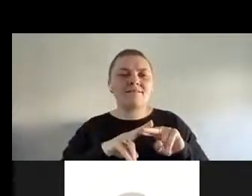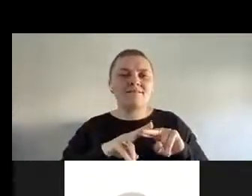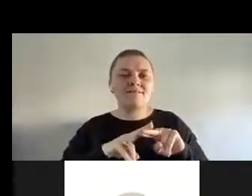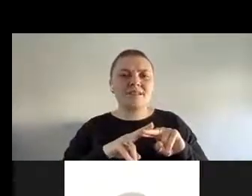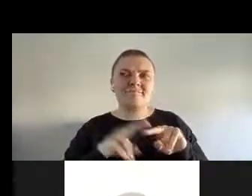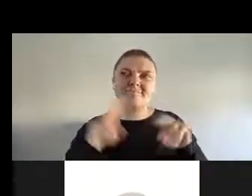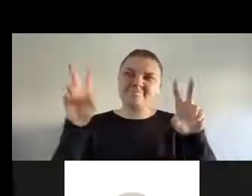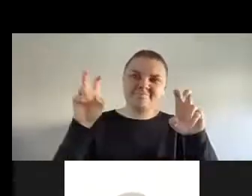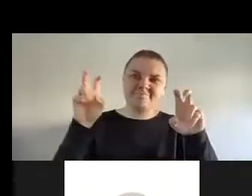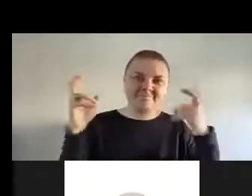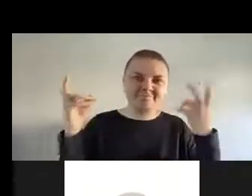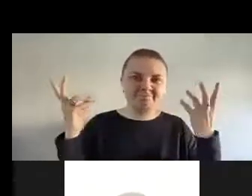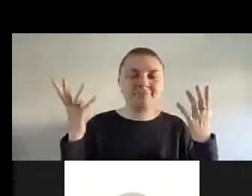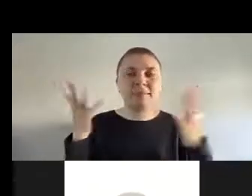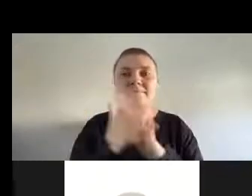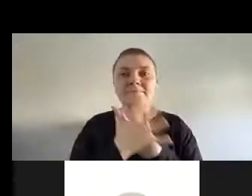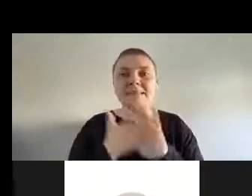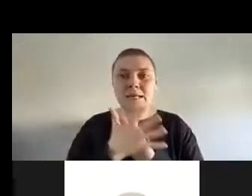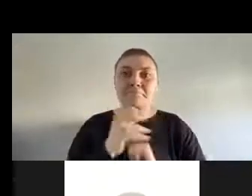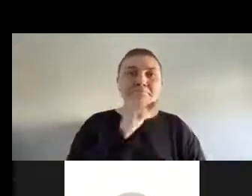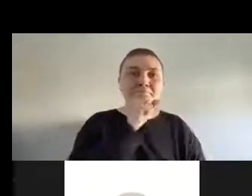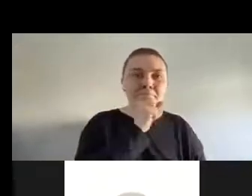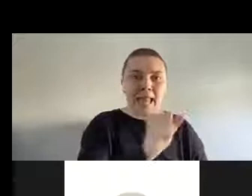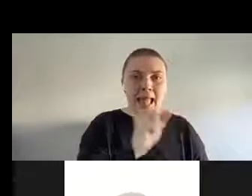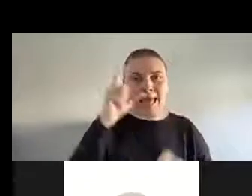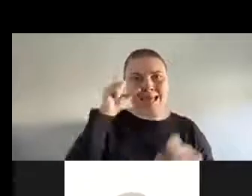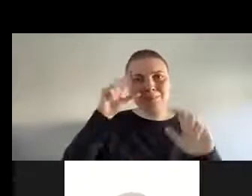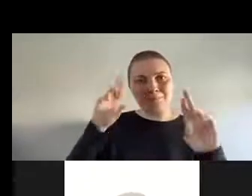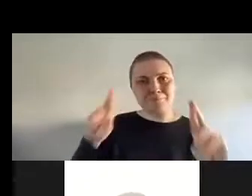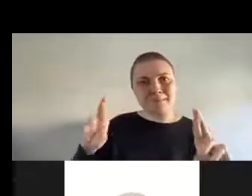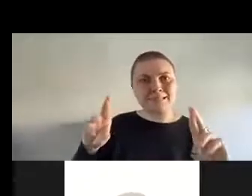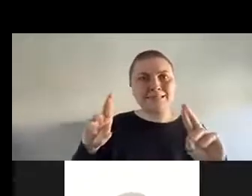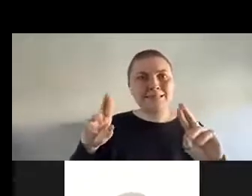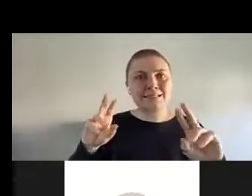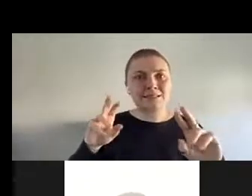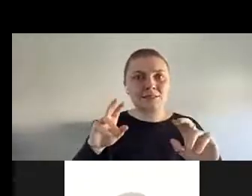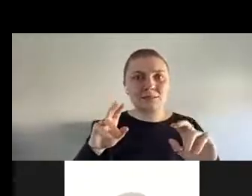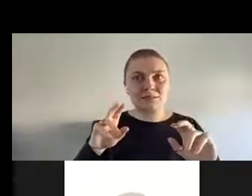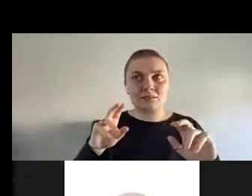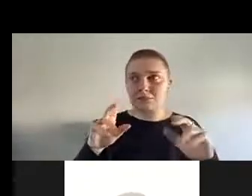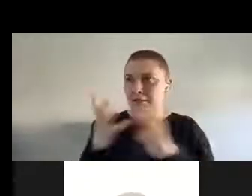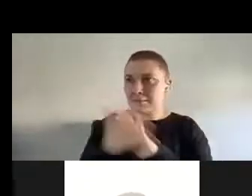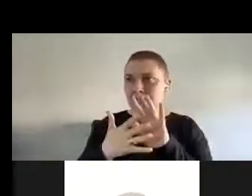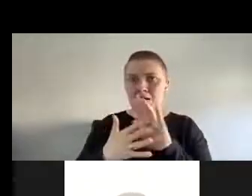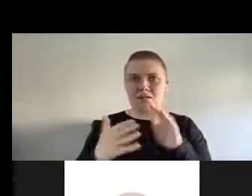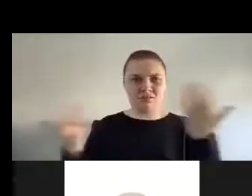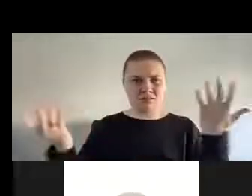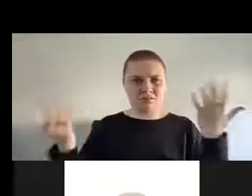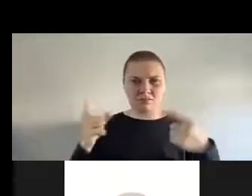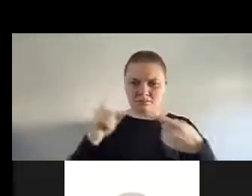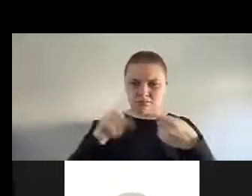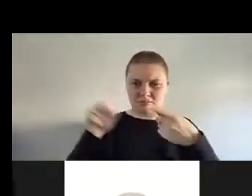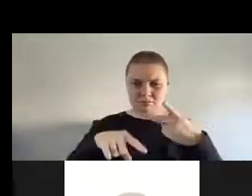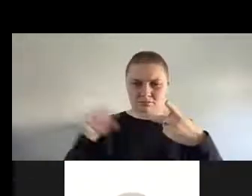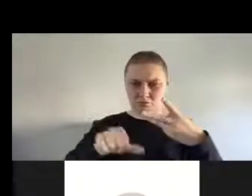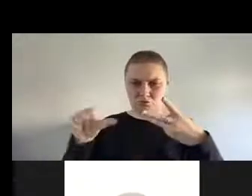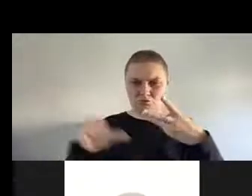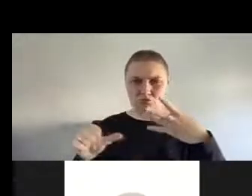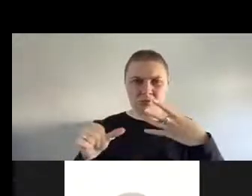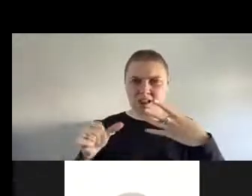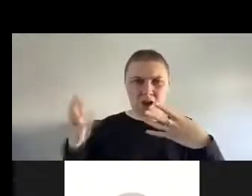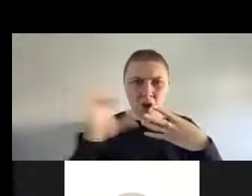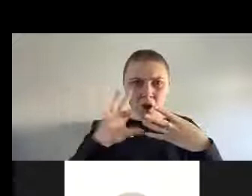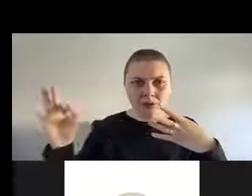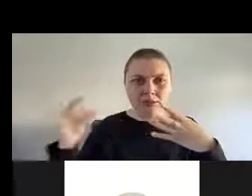that a male's expectations aren't being met and can kind of